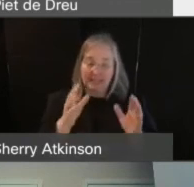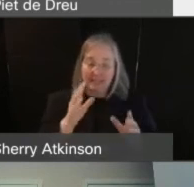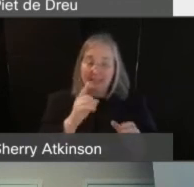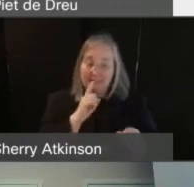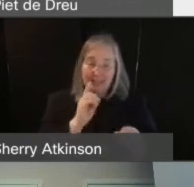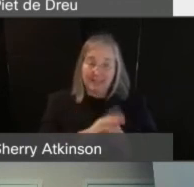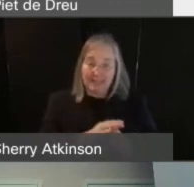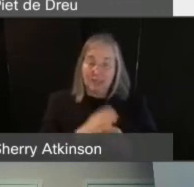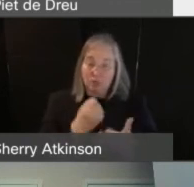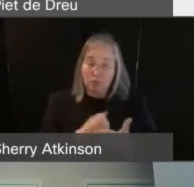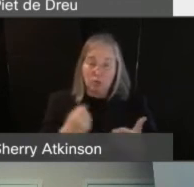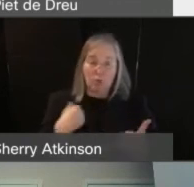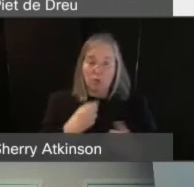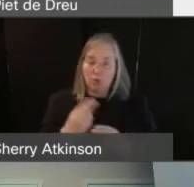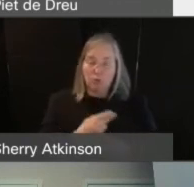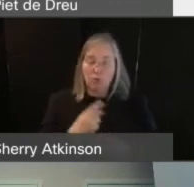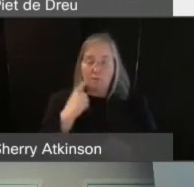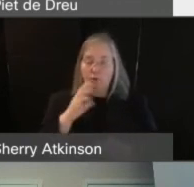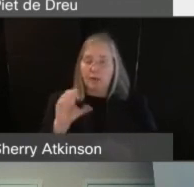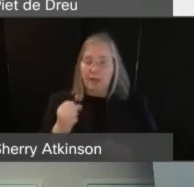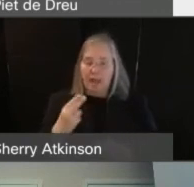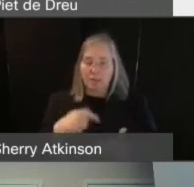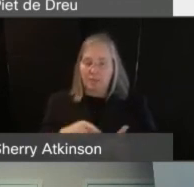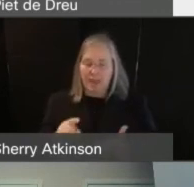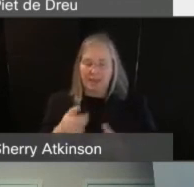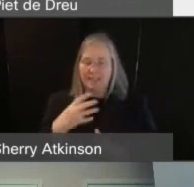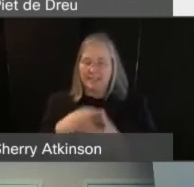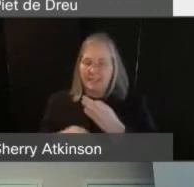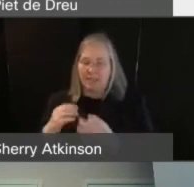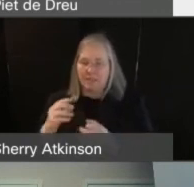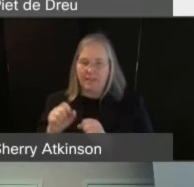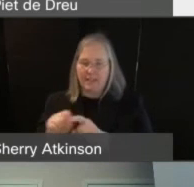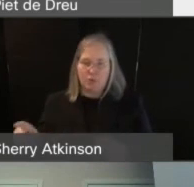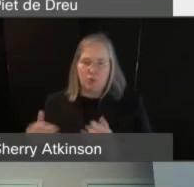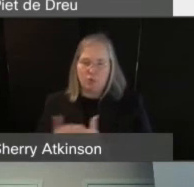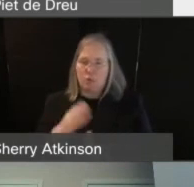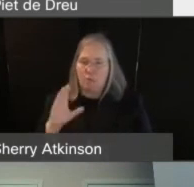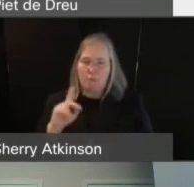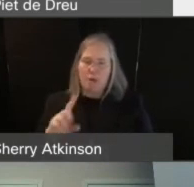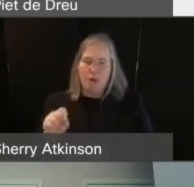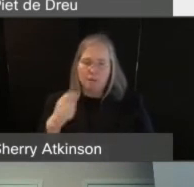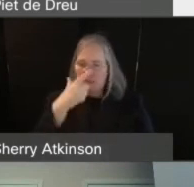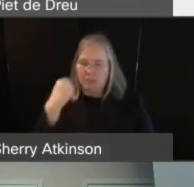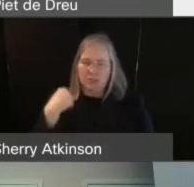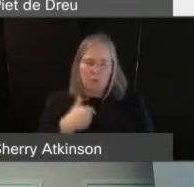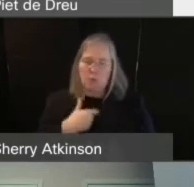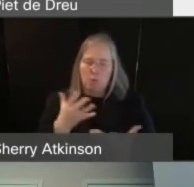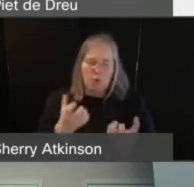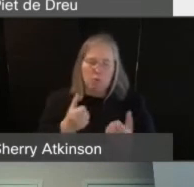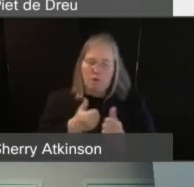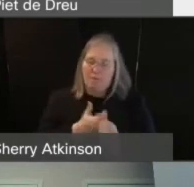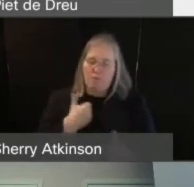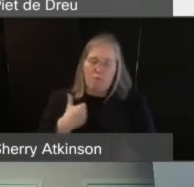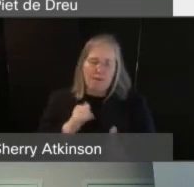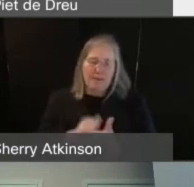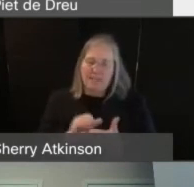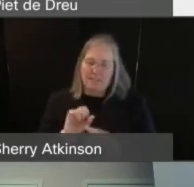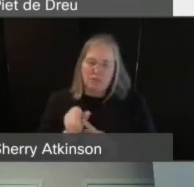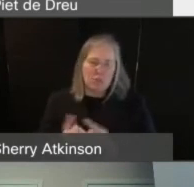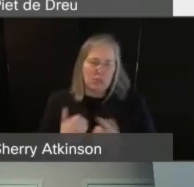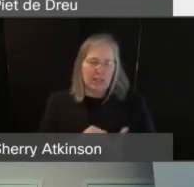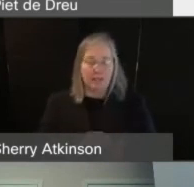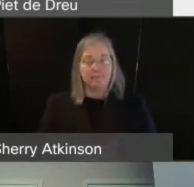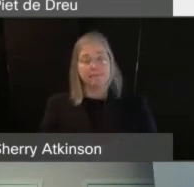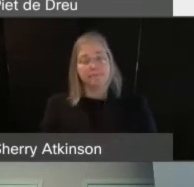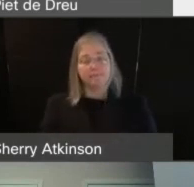rather than try to incur new bond, because we want to avoid getting into that situation again, given the risks. I mean,